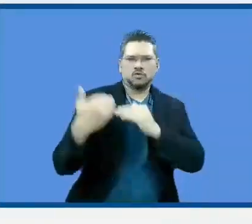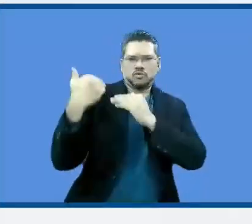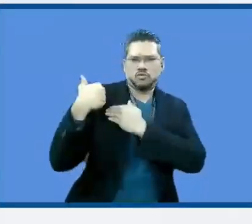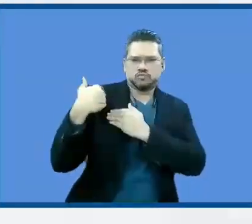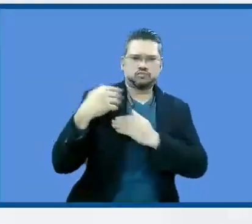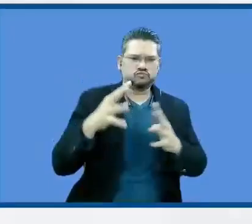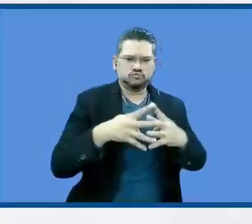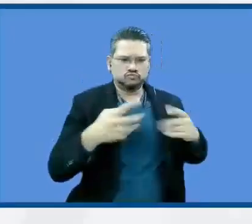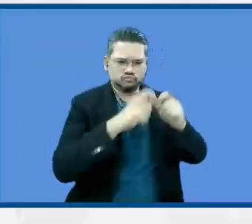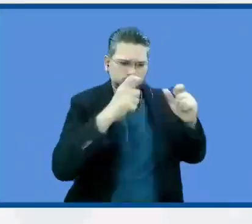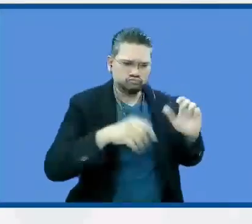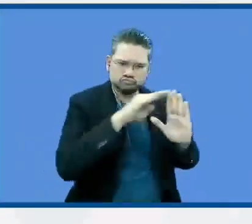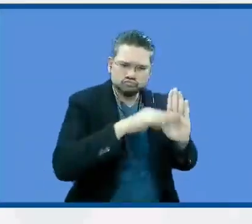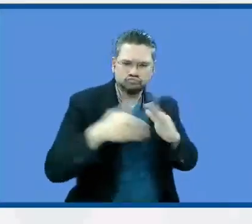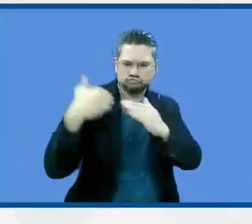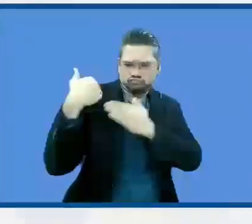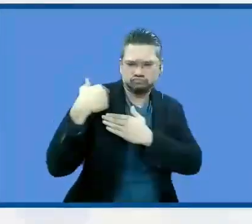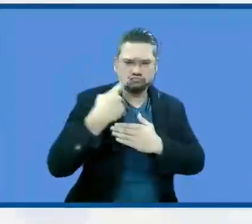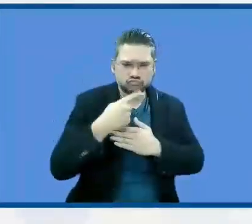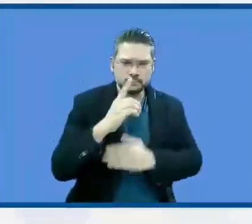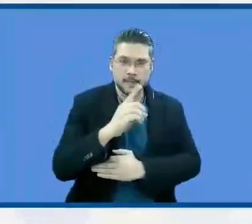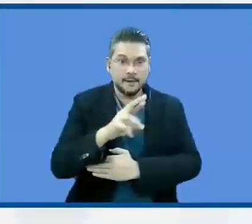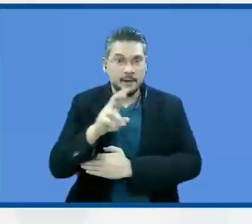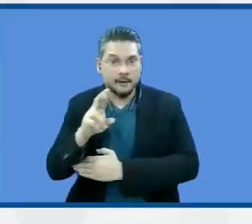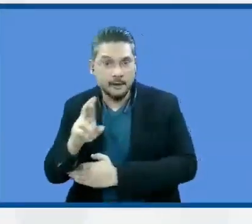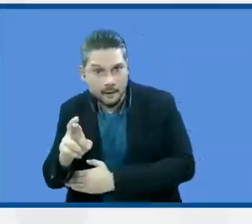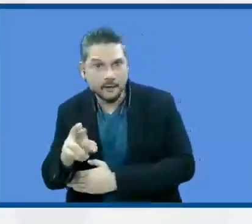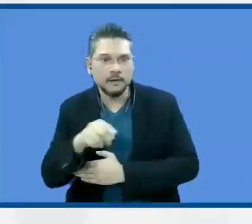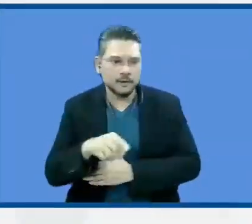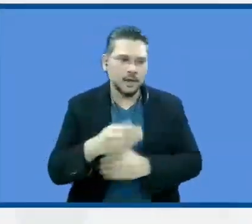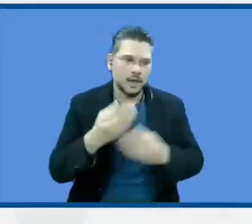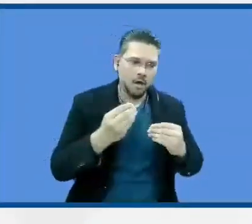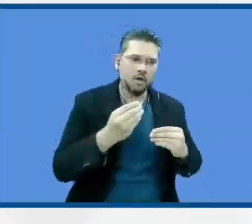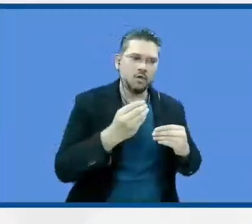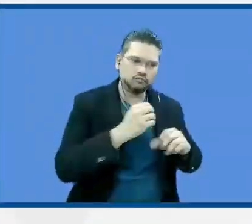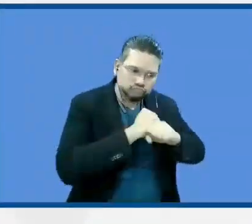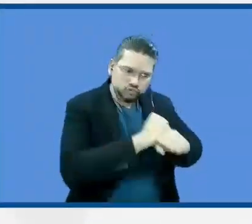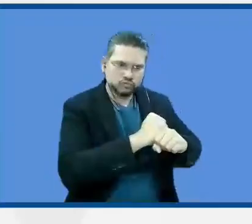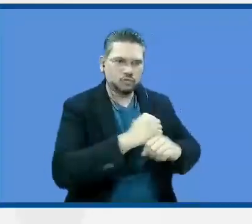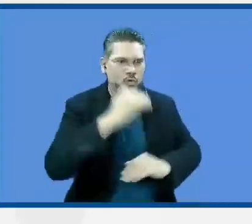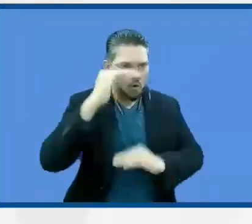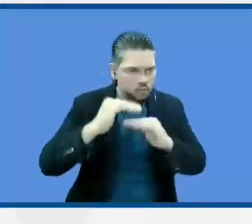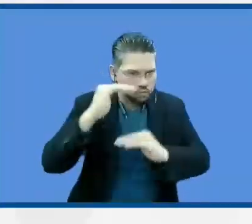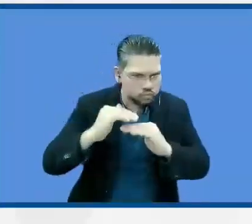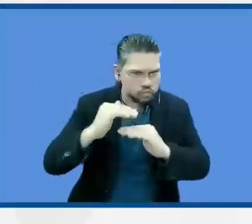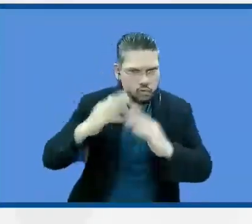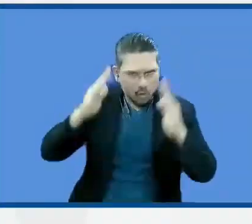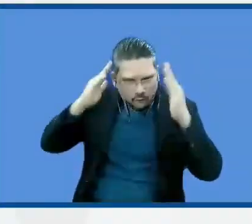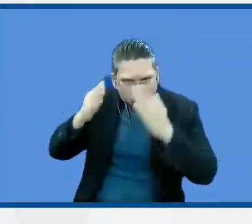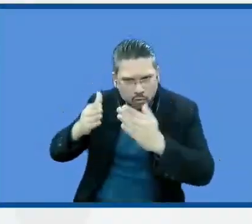disaster risk management, for prevention, mitigation, attention,